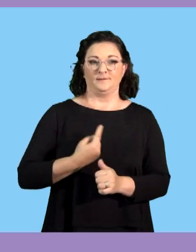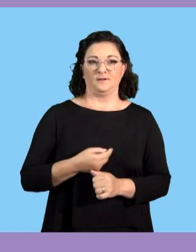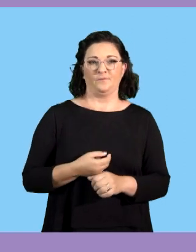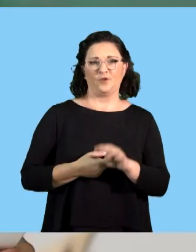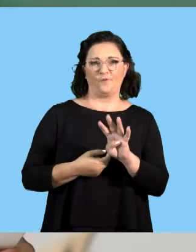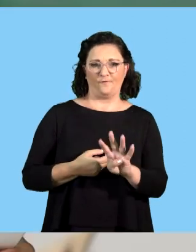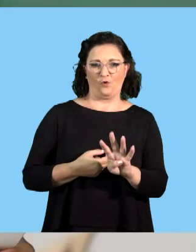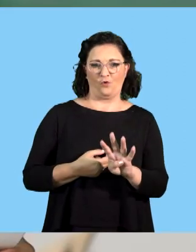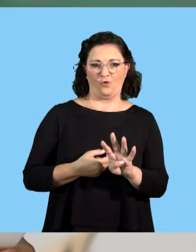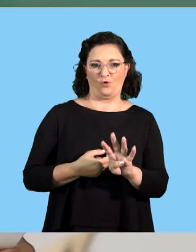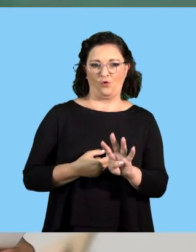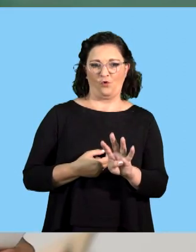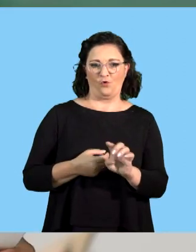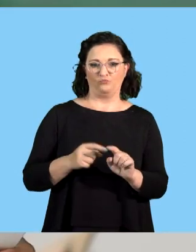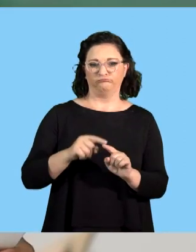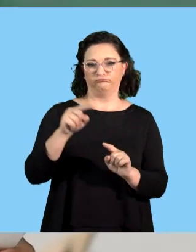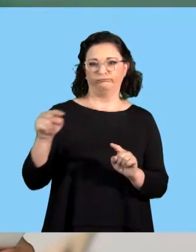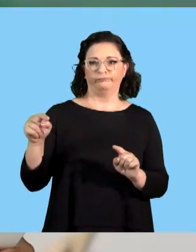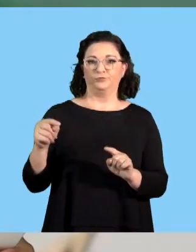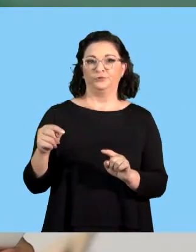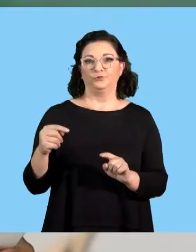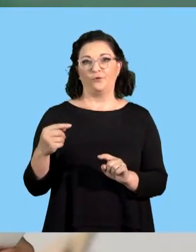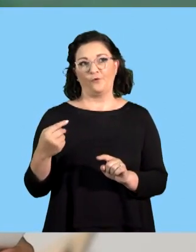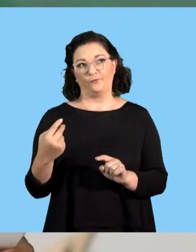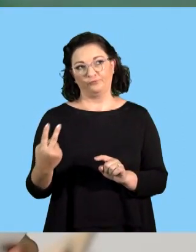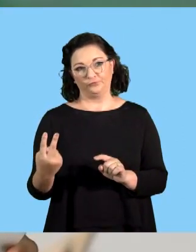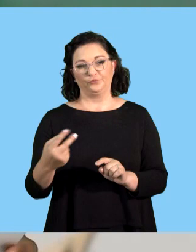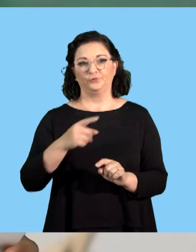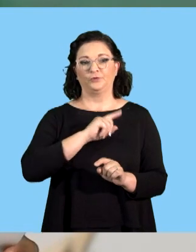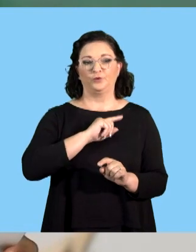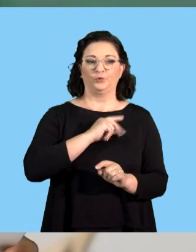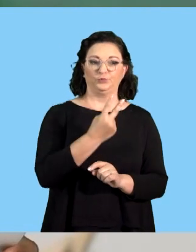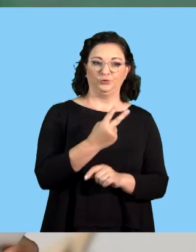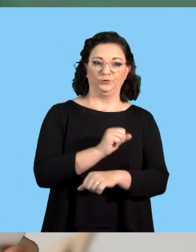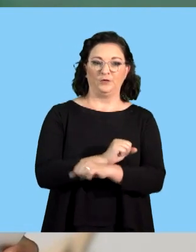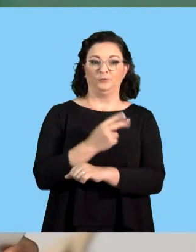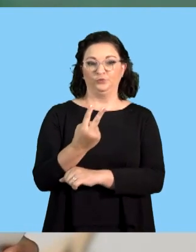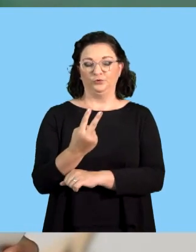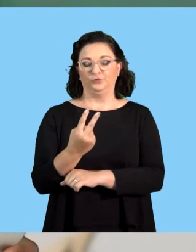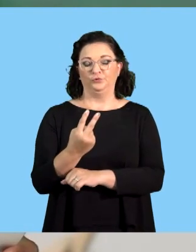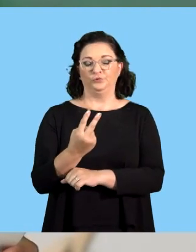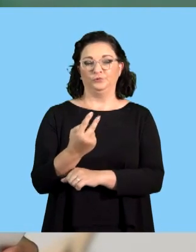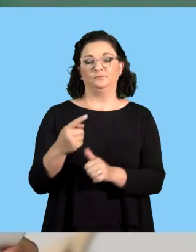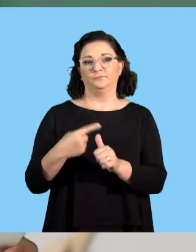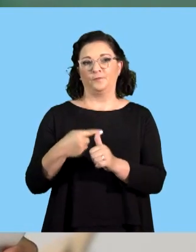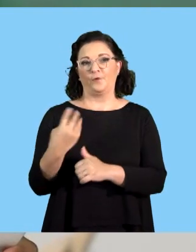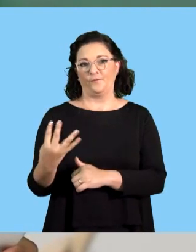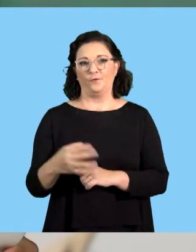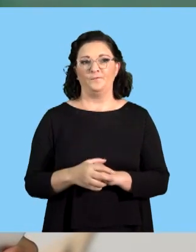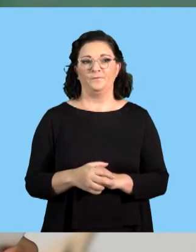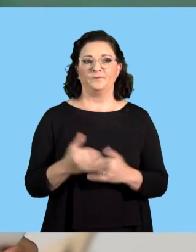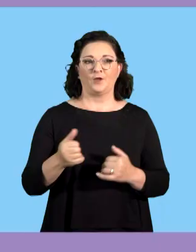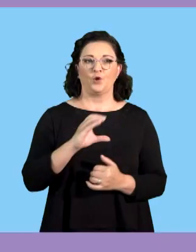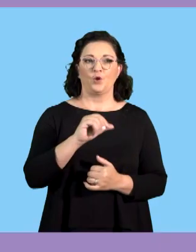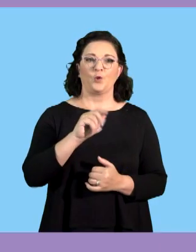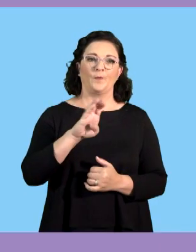of 4 is 2 because 2 times 2 is 4. So these are opposites. Same with a cube